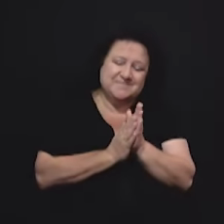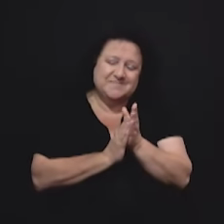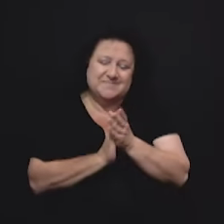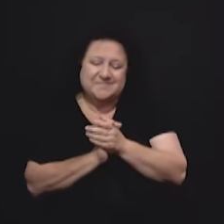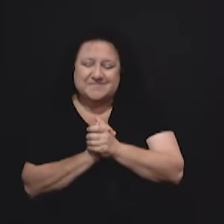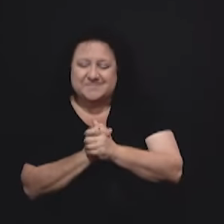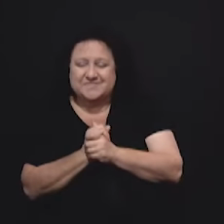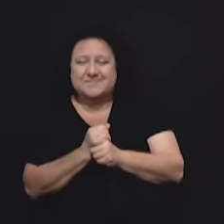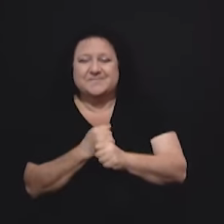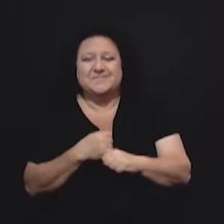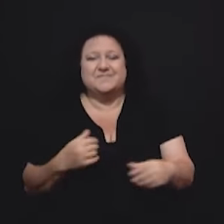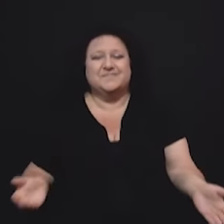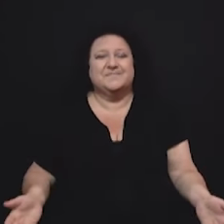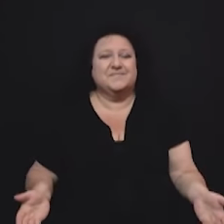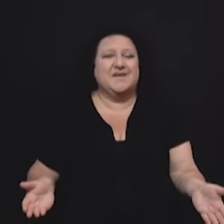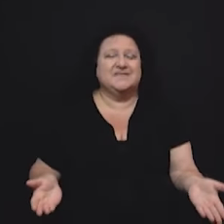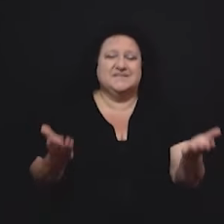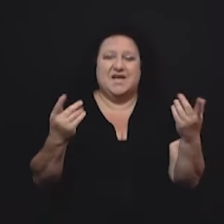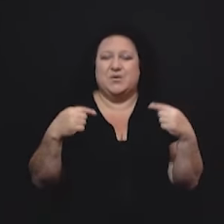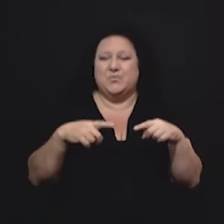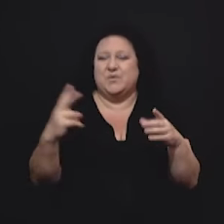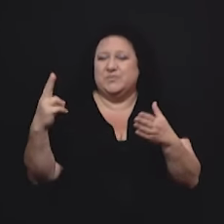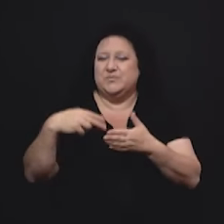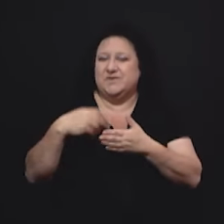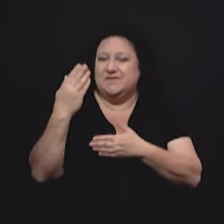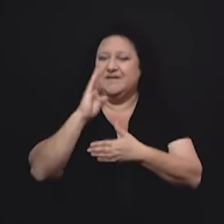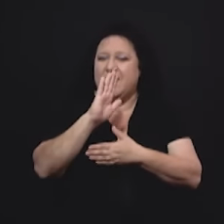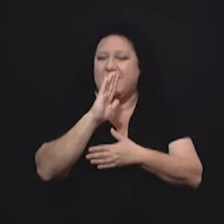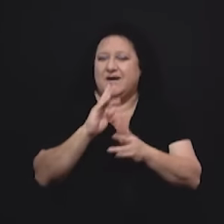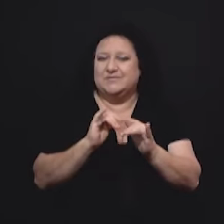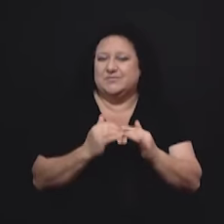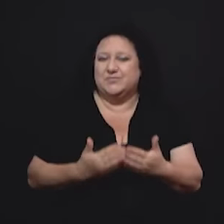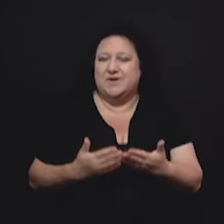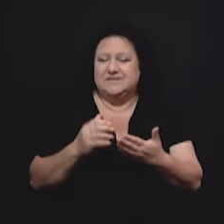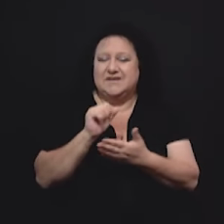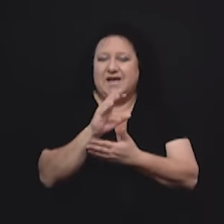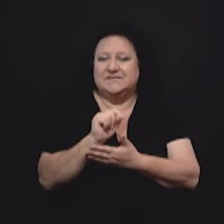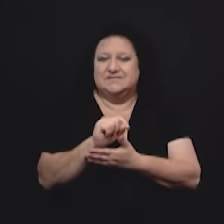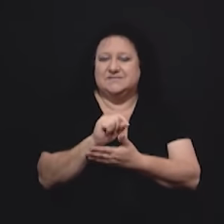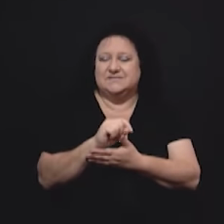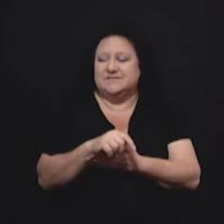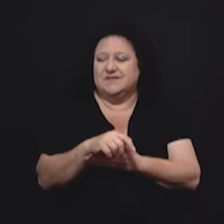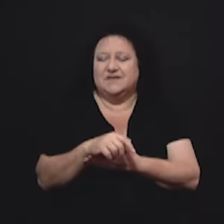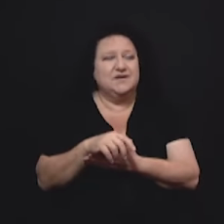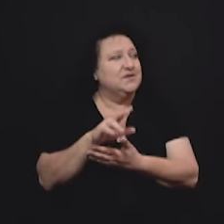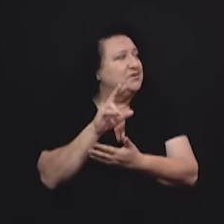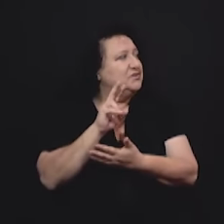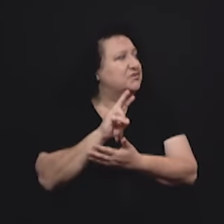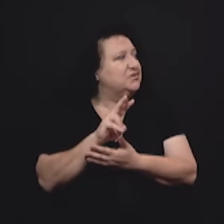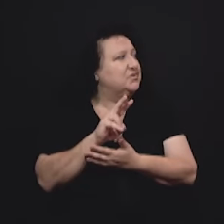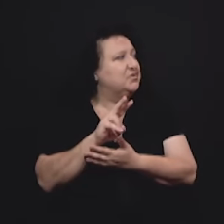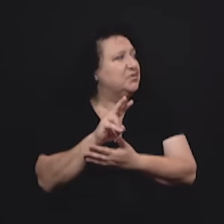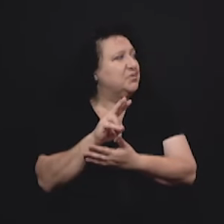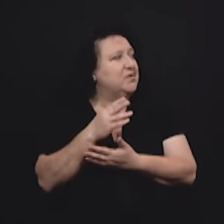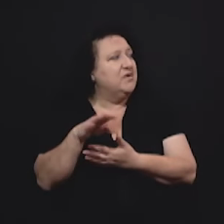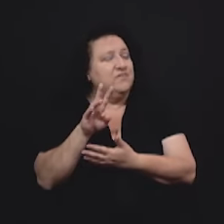would, stand with me for the reading of God's word. Acts 2:42 to the 47th